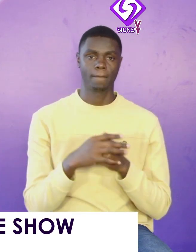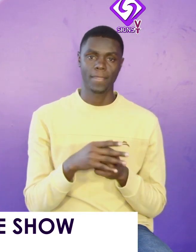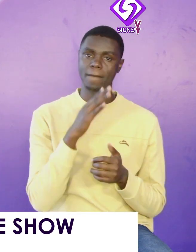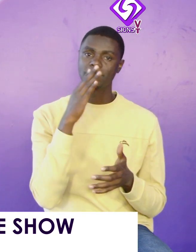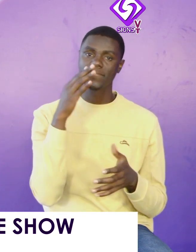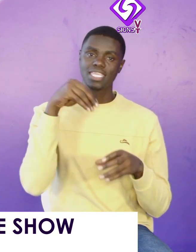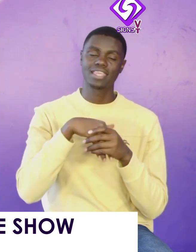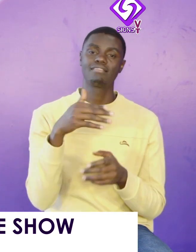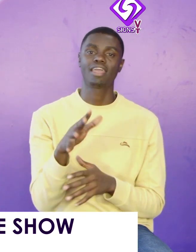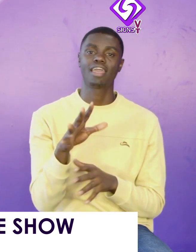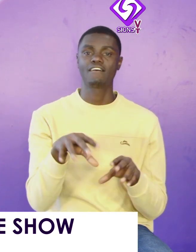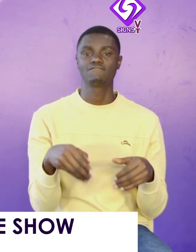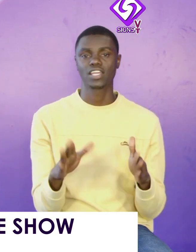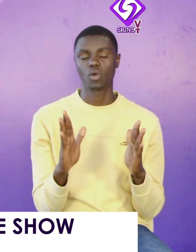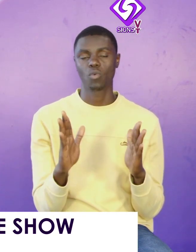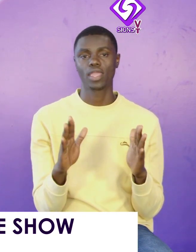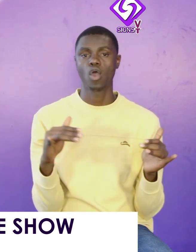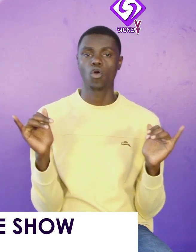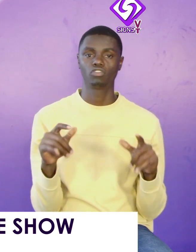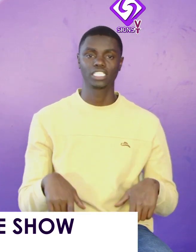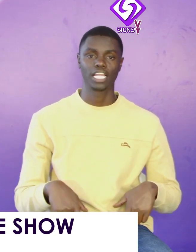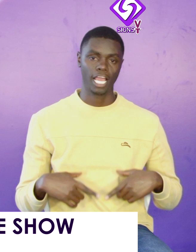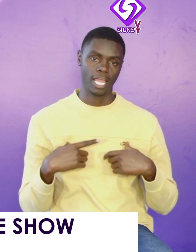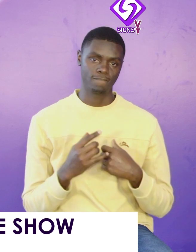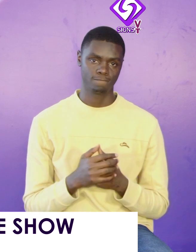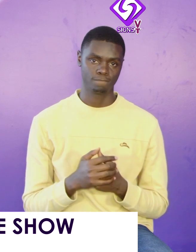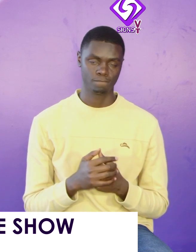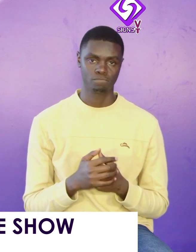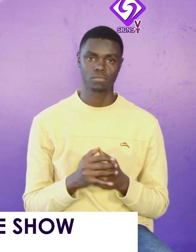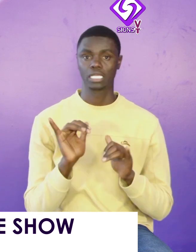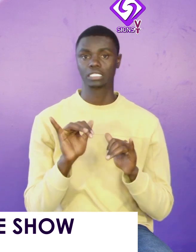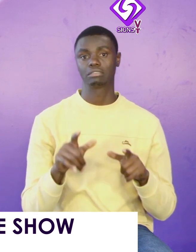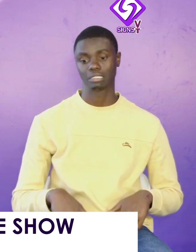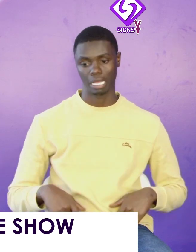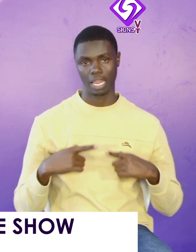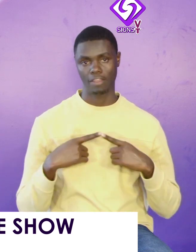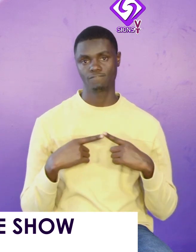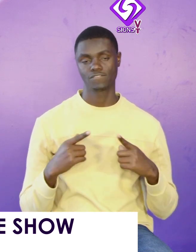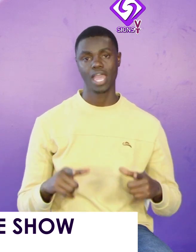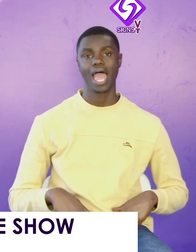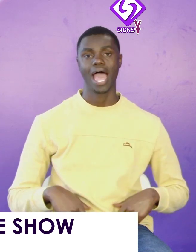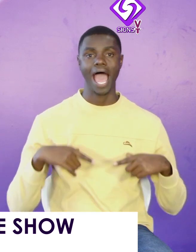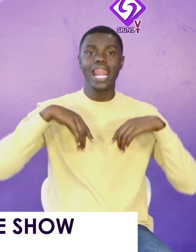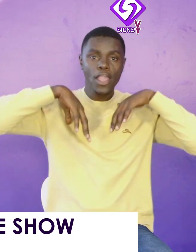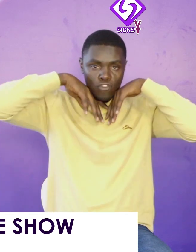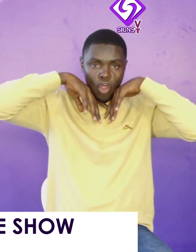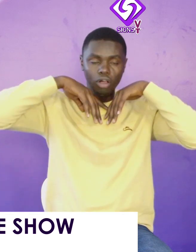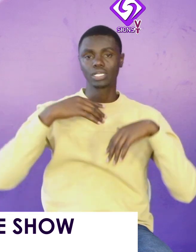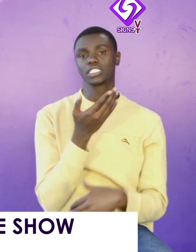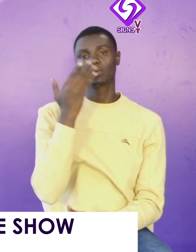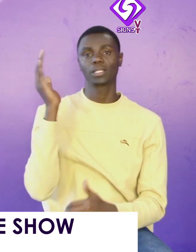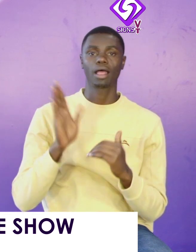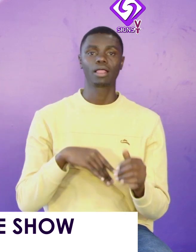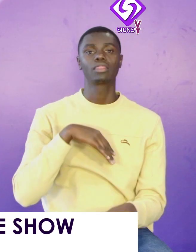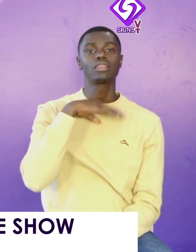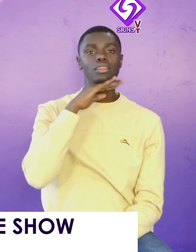there. Find a way of staying alive. Staying alive. A live dog is better than a dead lion.